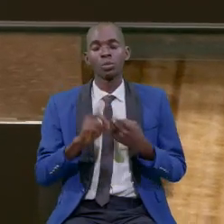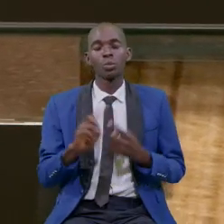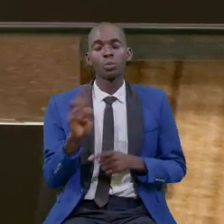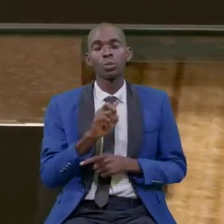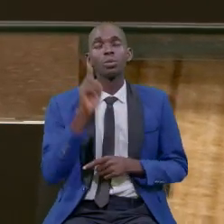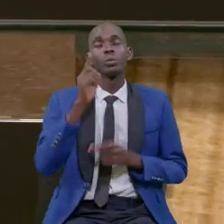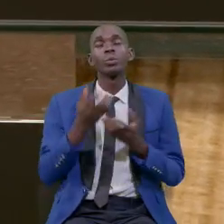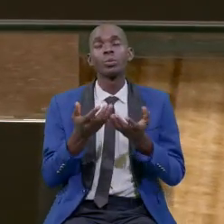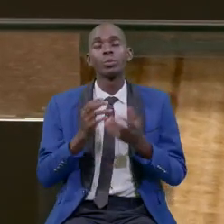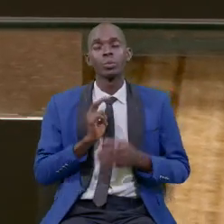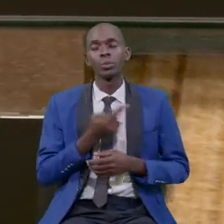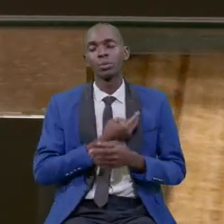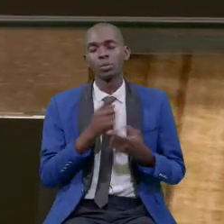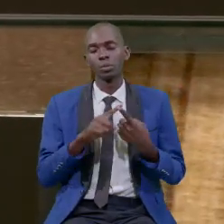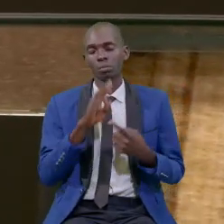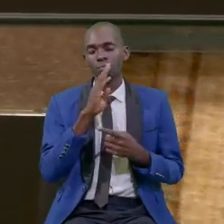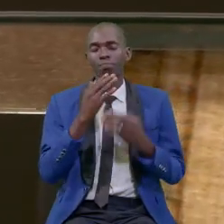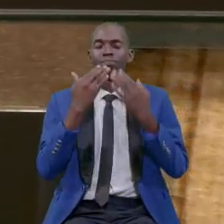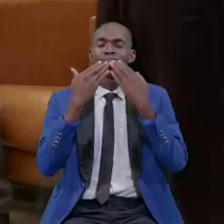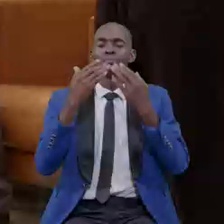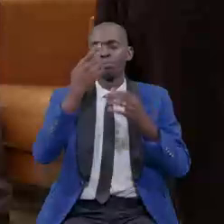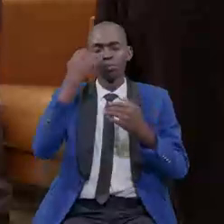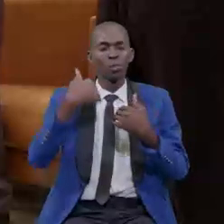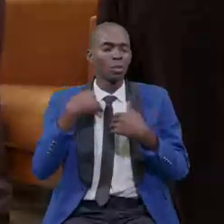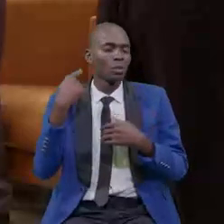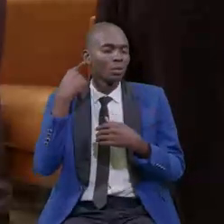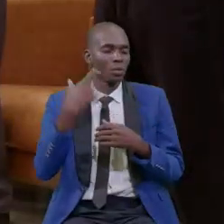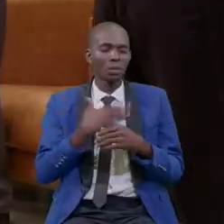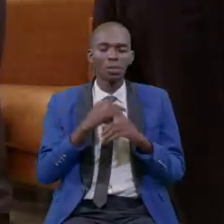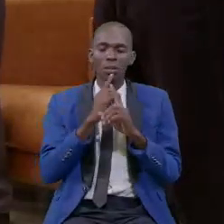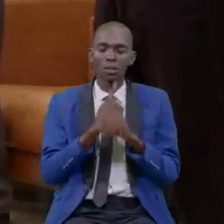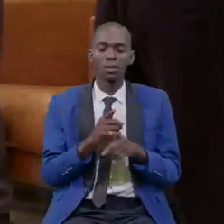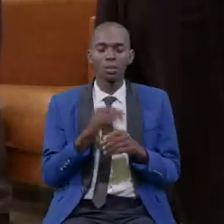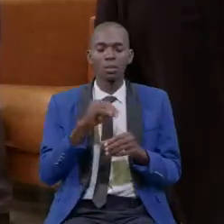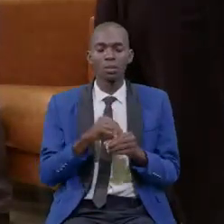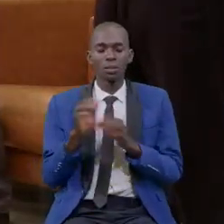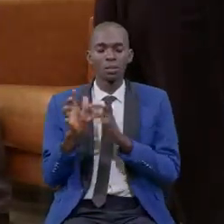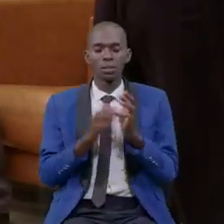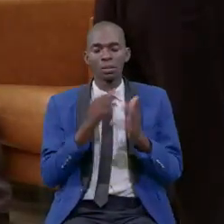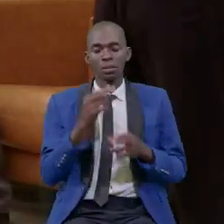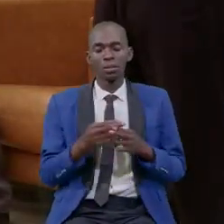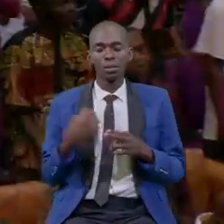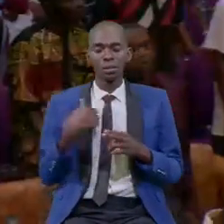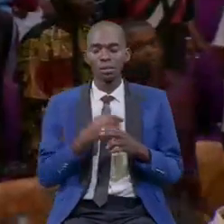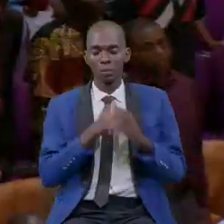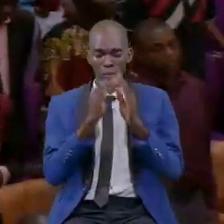be. Thank you, because we know you have answered. In Jesus' name we